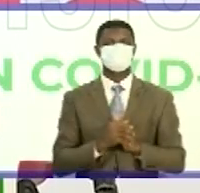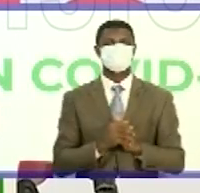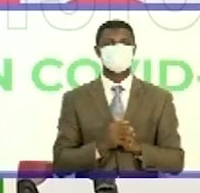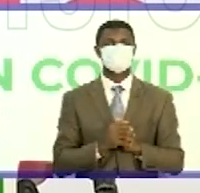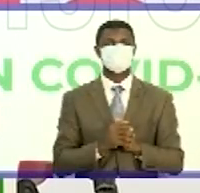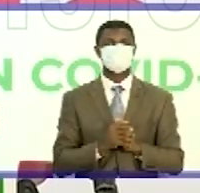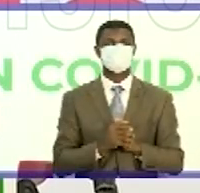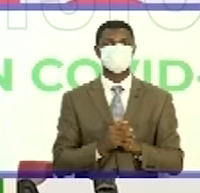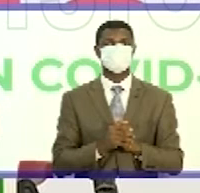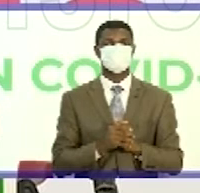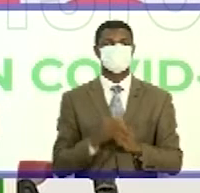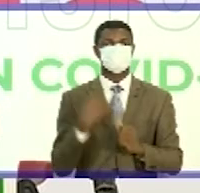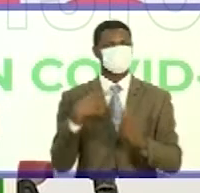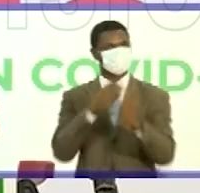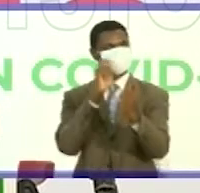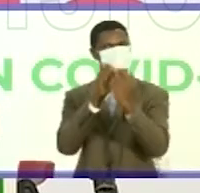In terms of absolute figure,